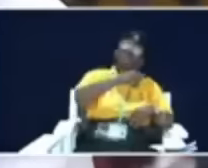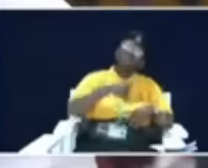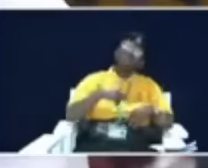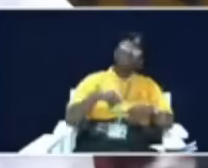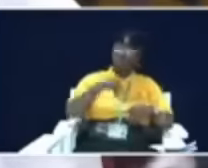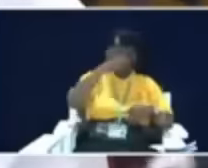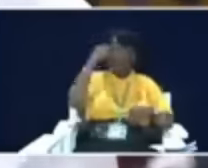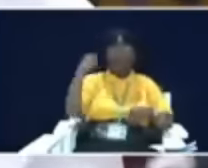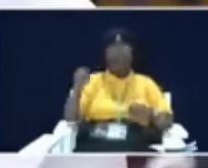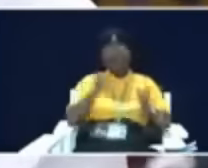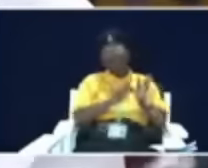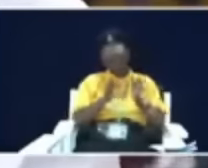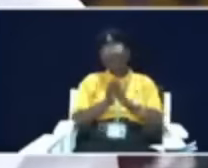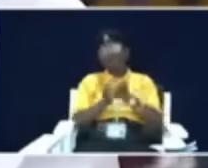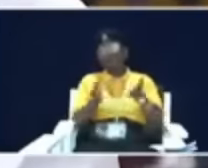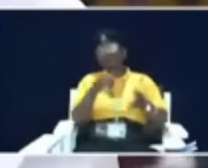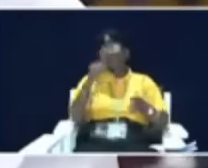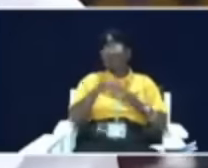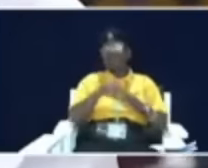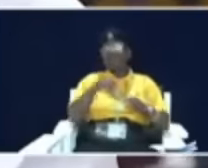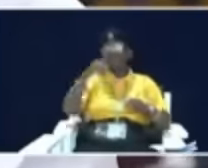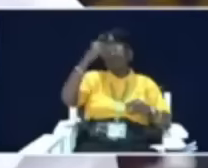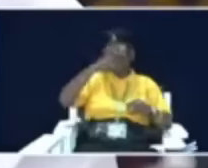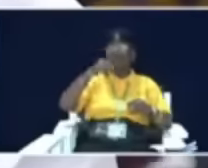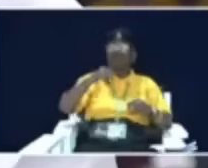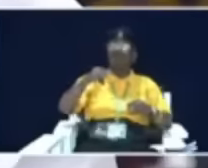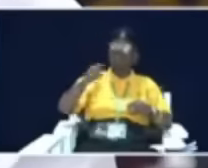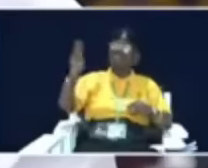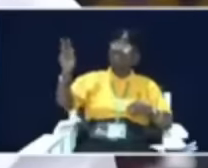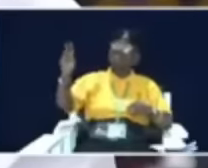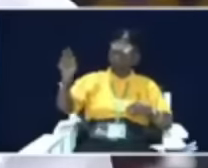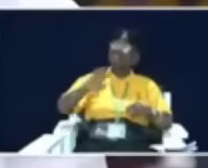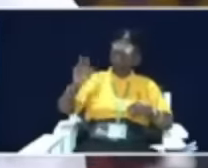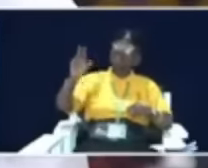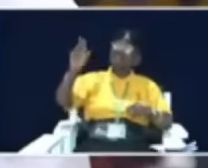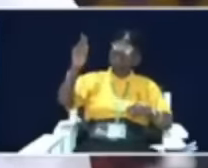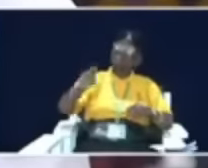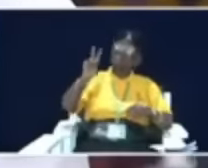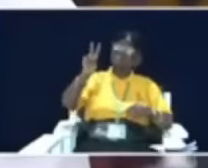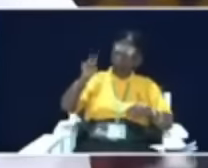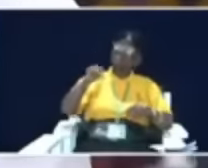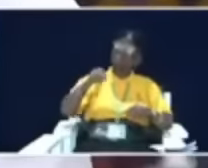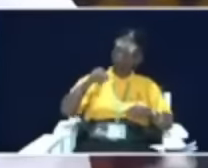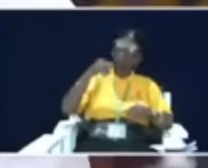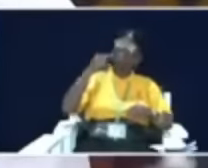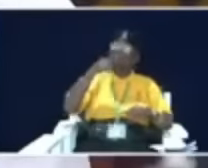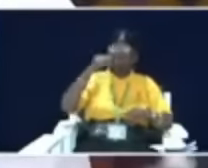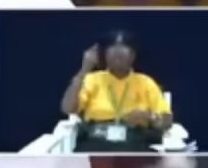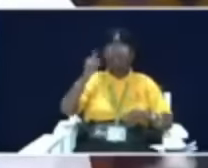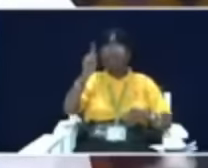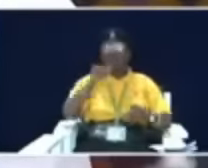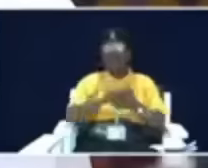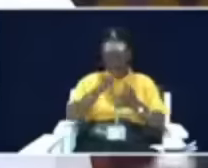Because the Bible says in Proverbs chapter 16 verse 32, Proverbs 16 verse 32, he said, the one who is slow to anger is better than